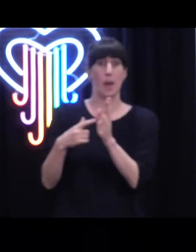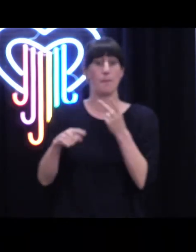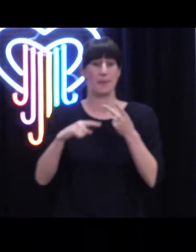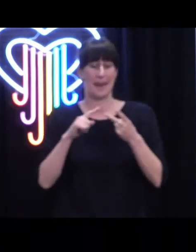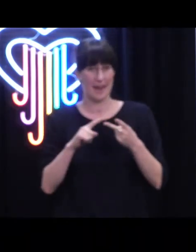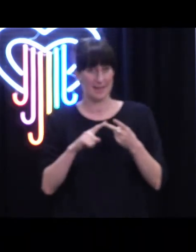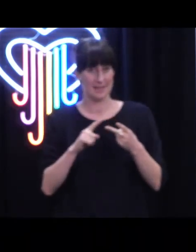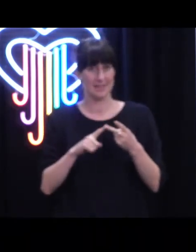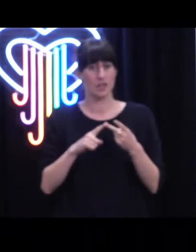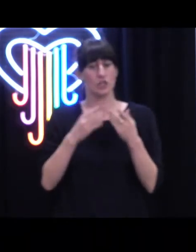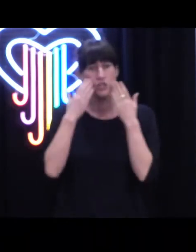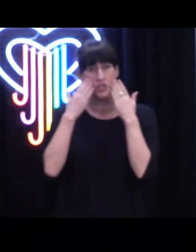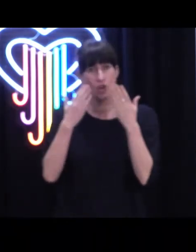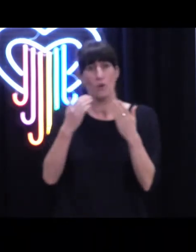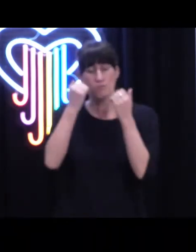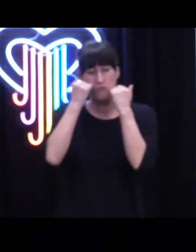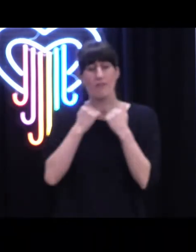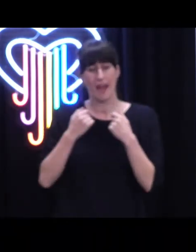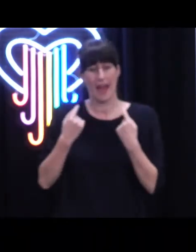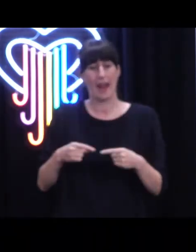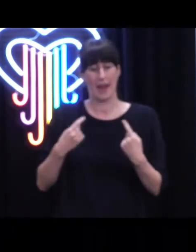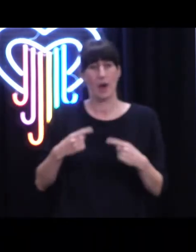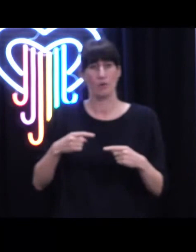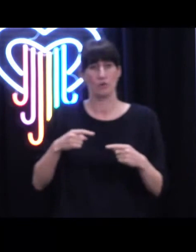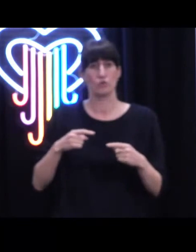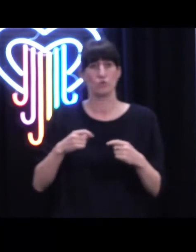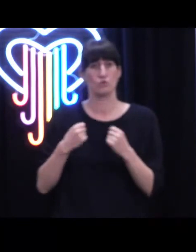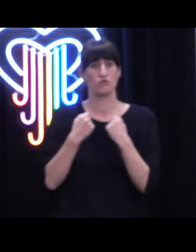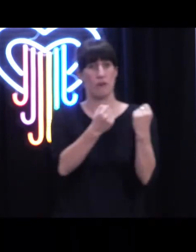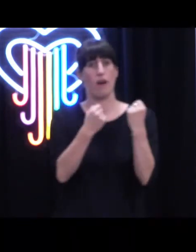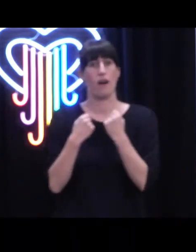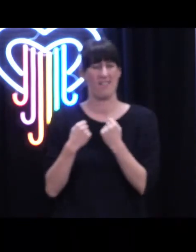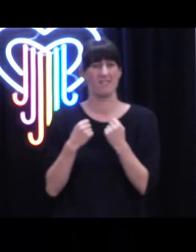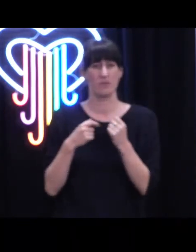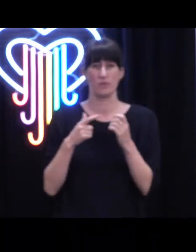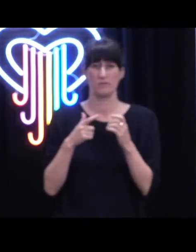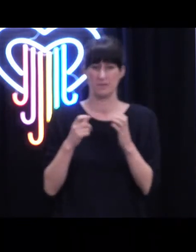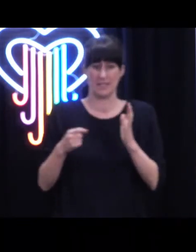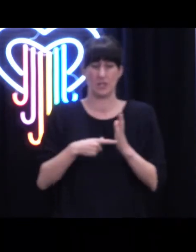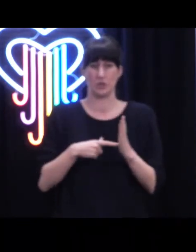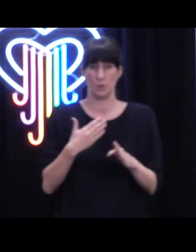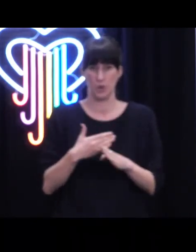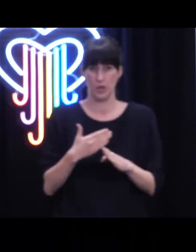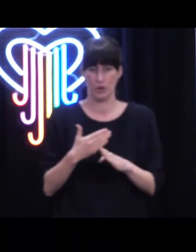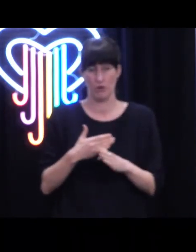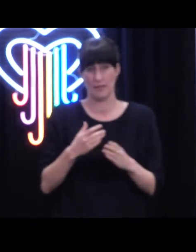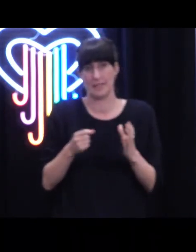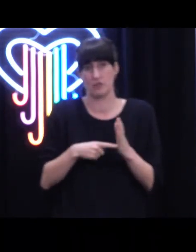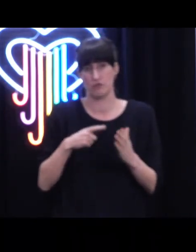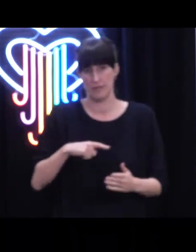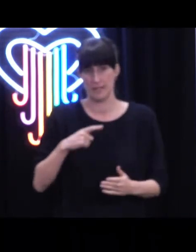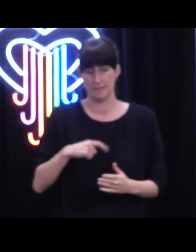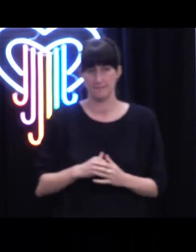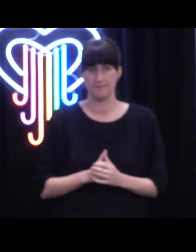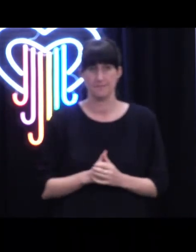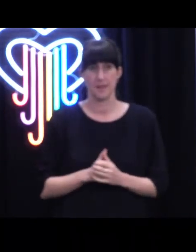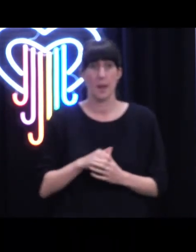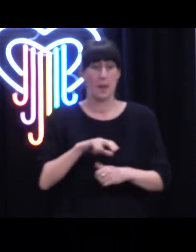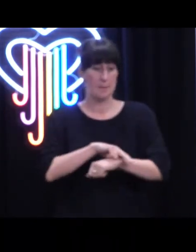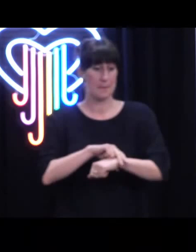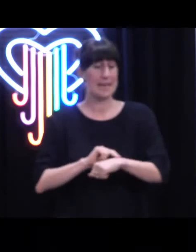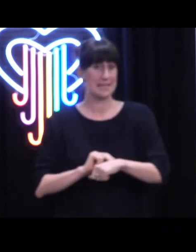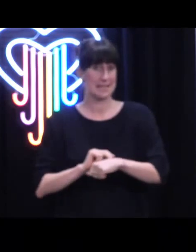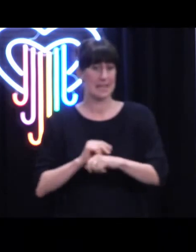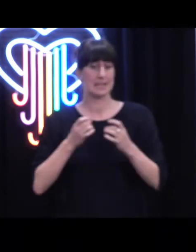have these tests are not required to isolate or stand down while awaiting the test result. Police will begin checking compliance with